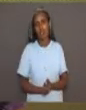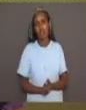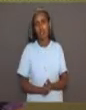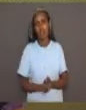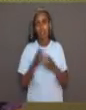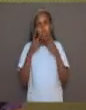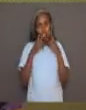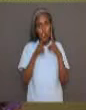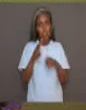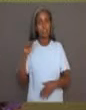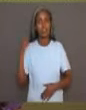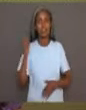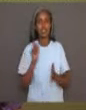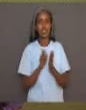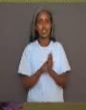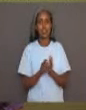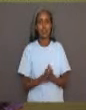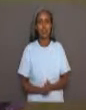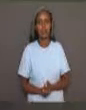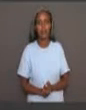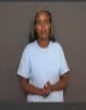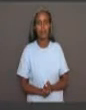Let us look at another example.